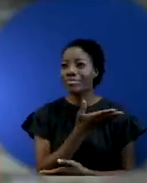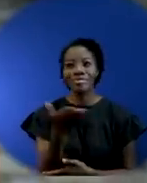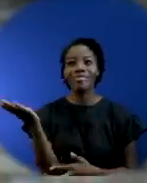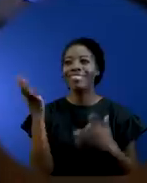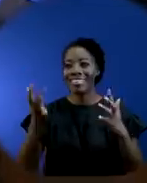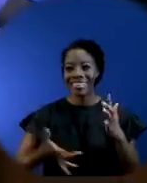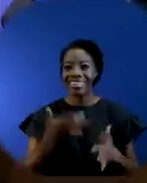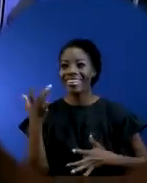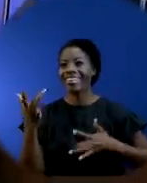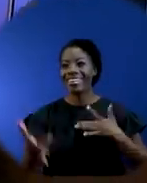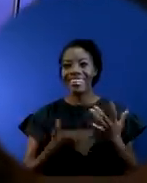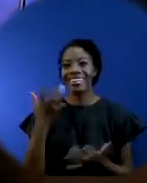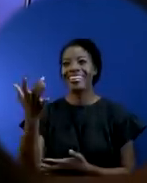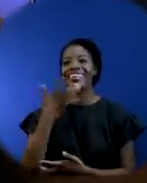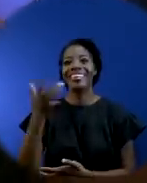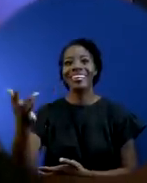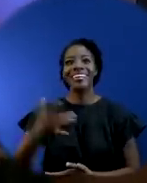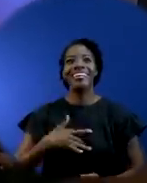Come on.